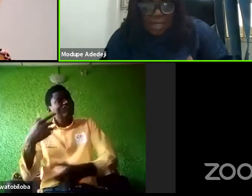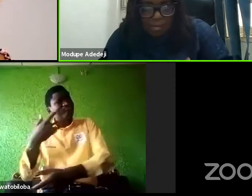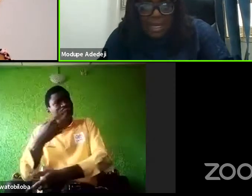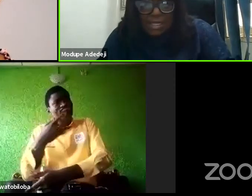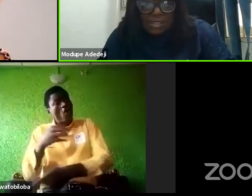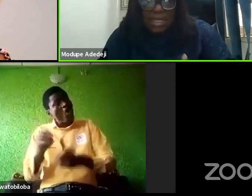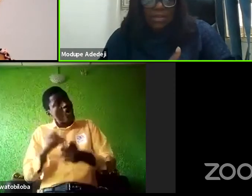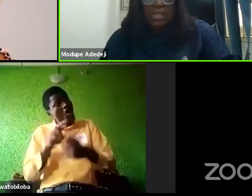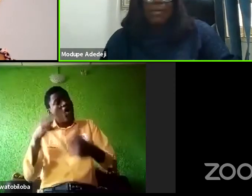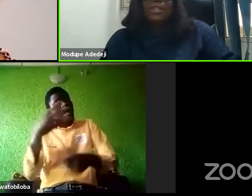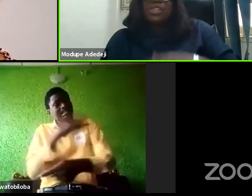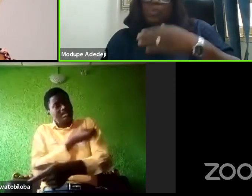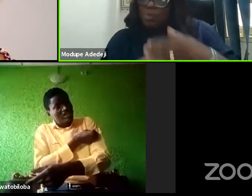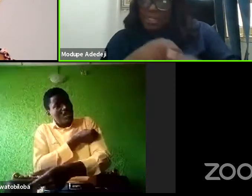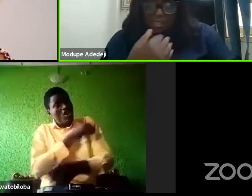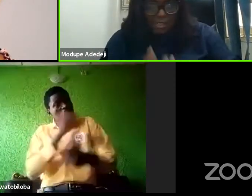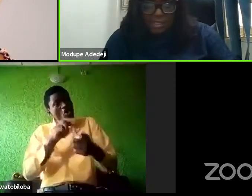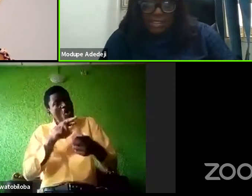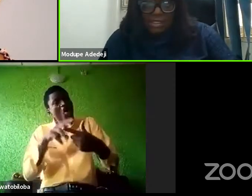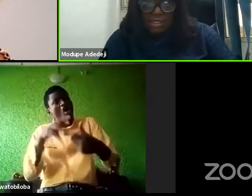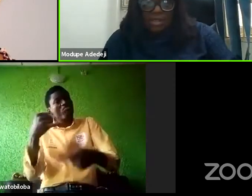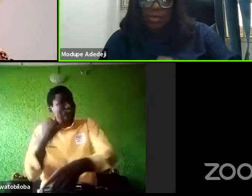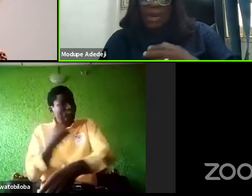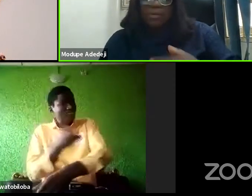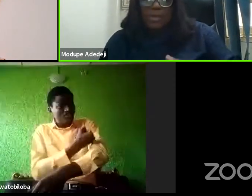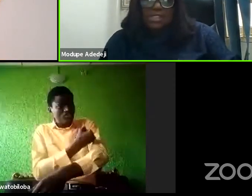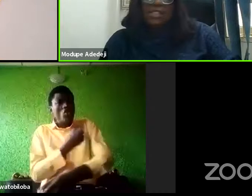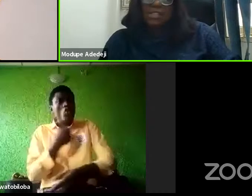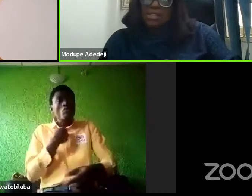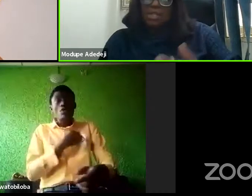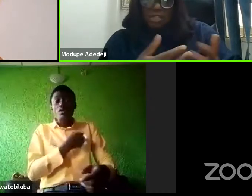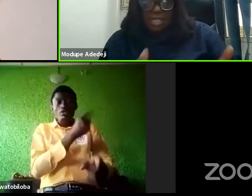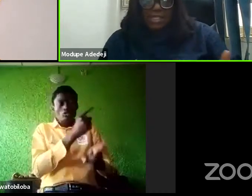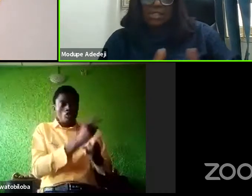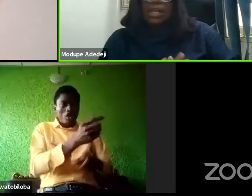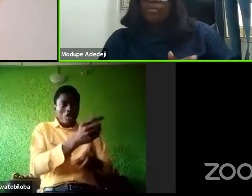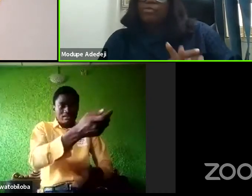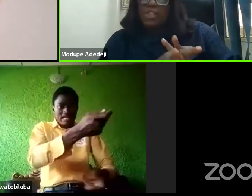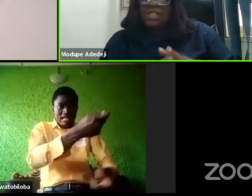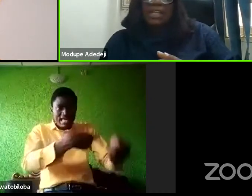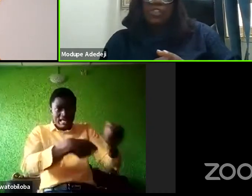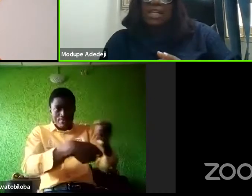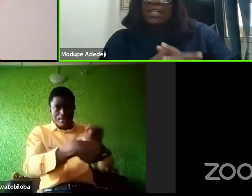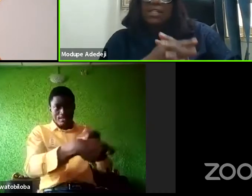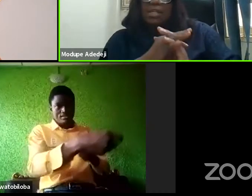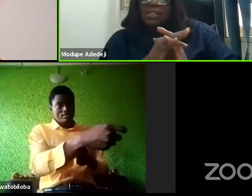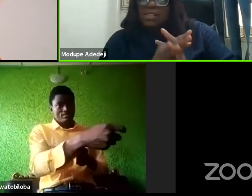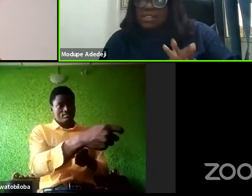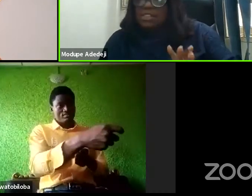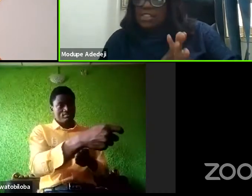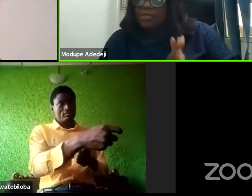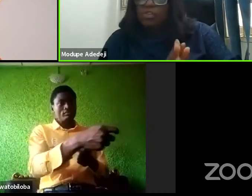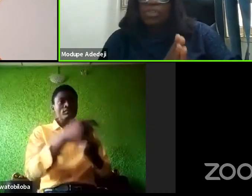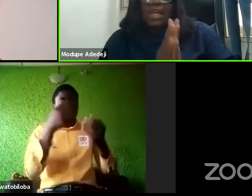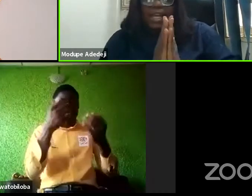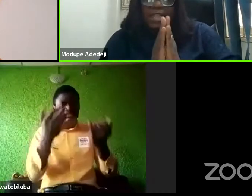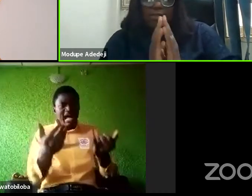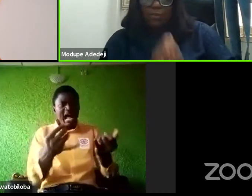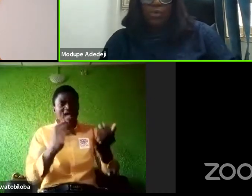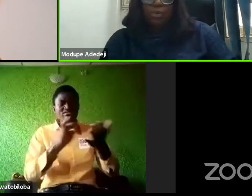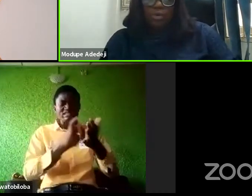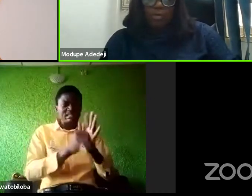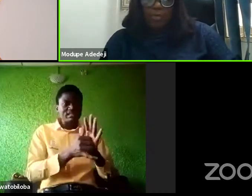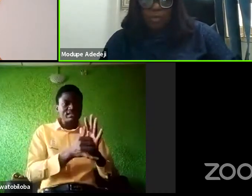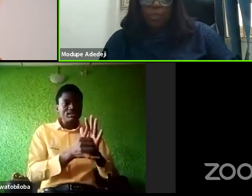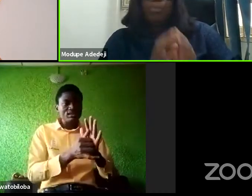or by an implant and all that. We are just replacing it. We are replacing it. Yes. These are usually given to